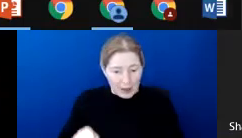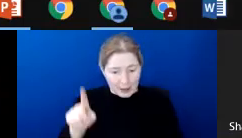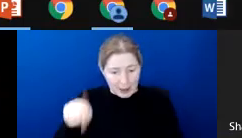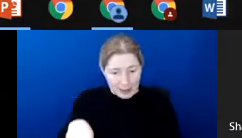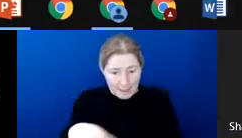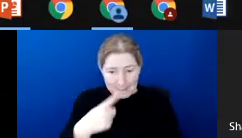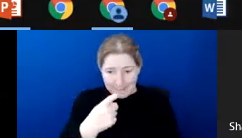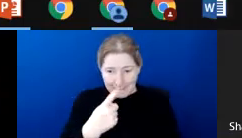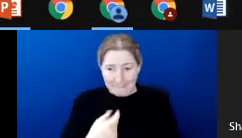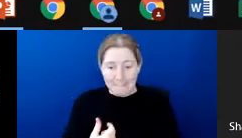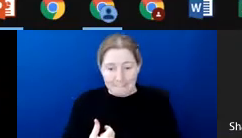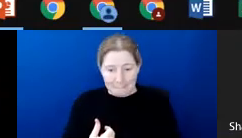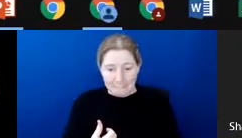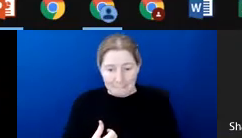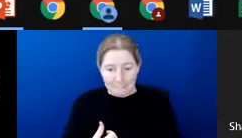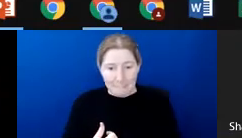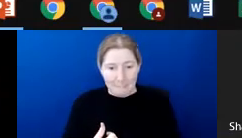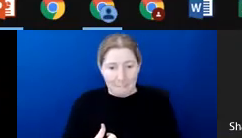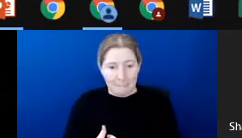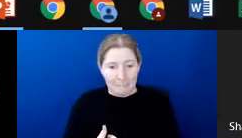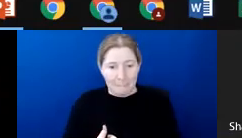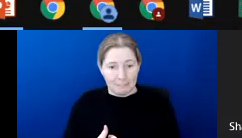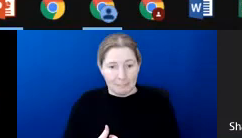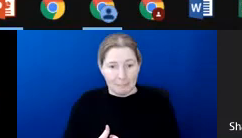Yeah, I can have a look.